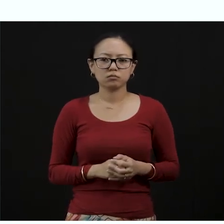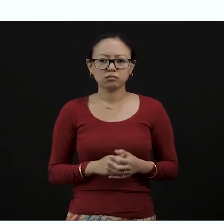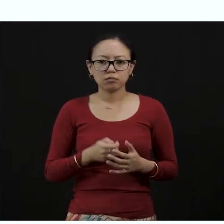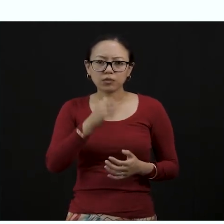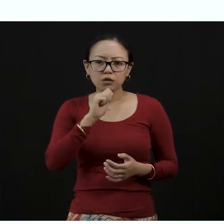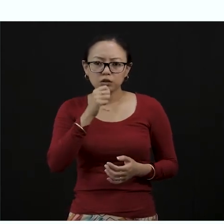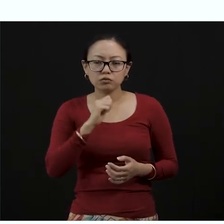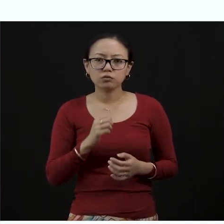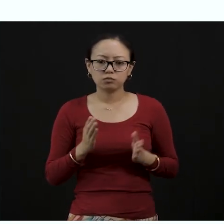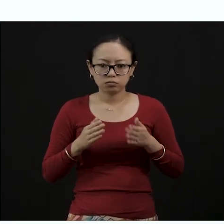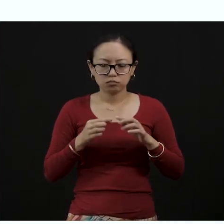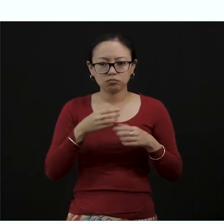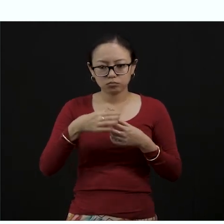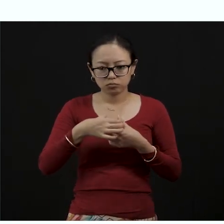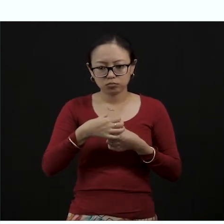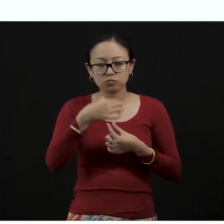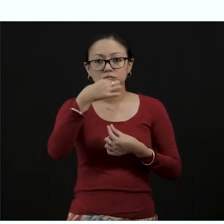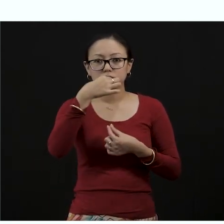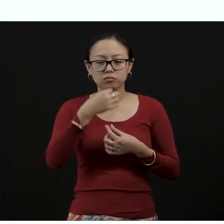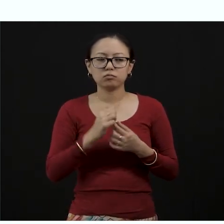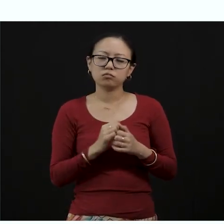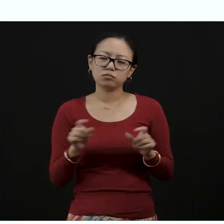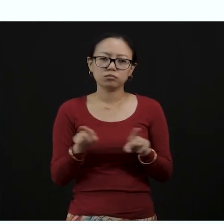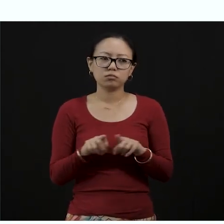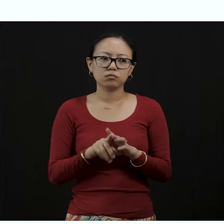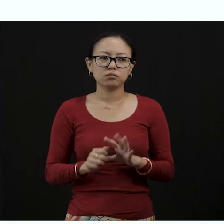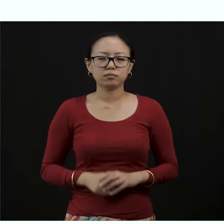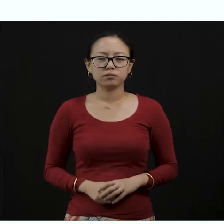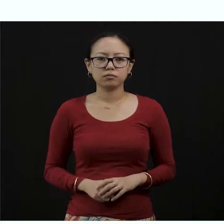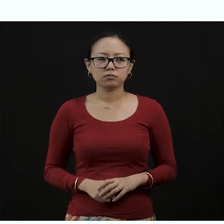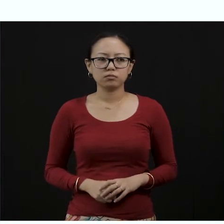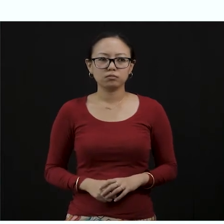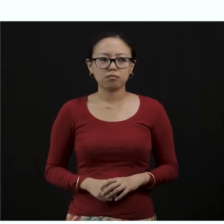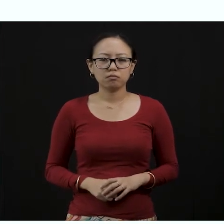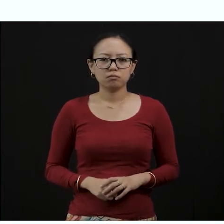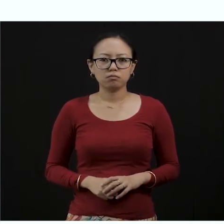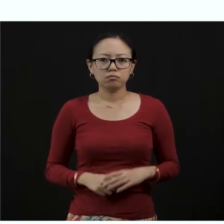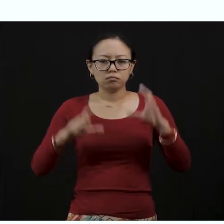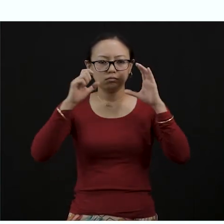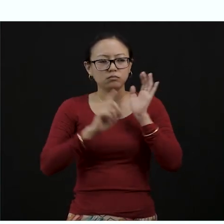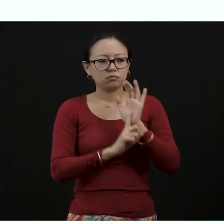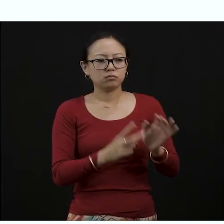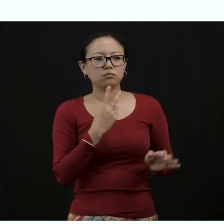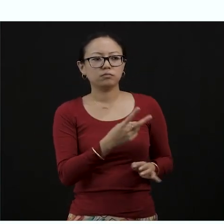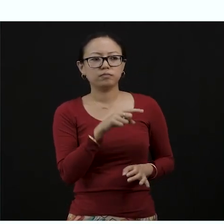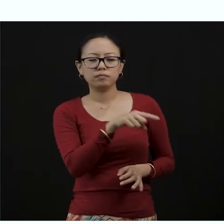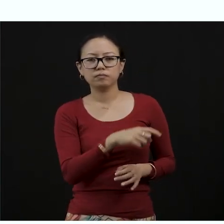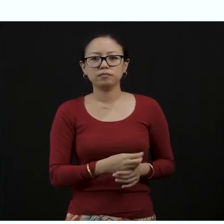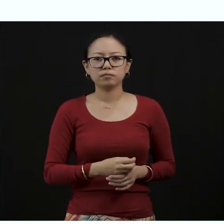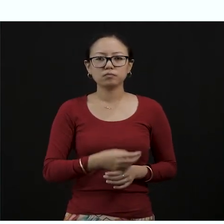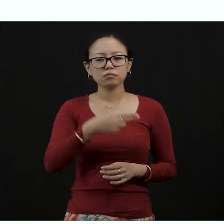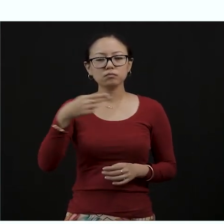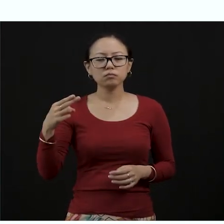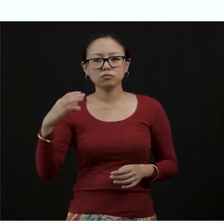Another diagram is here is a cylindrical shape. So a cylindrical shape has